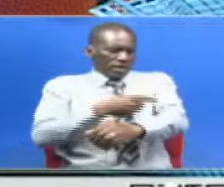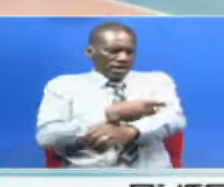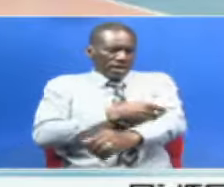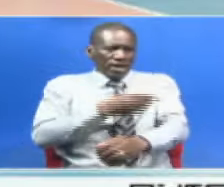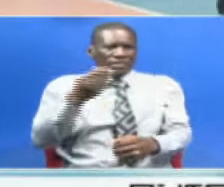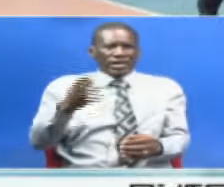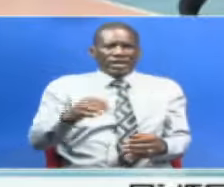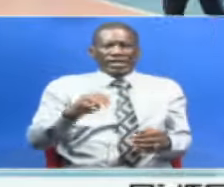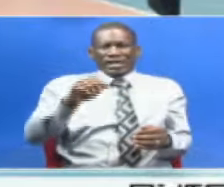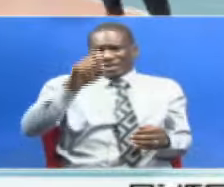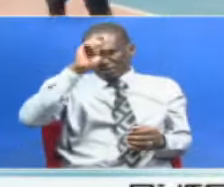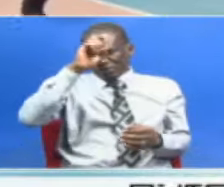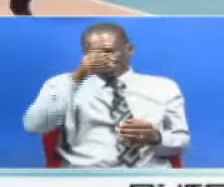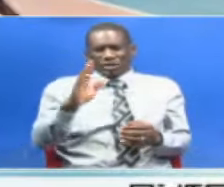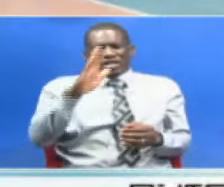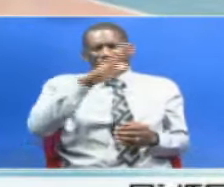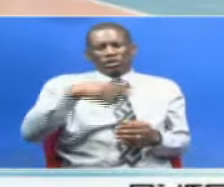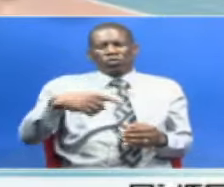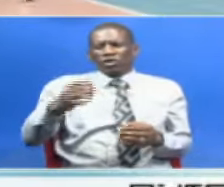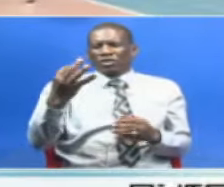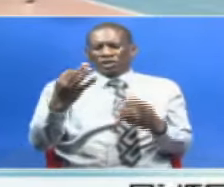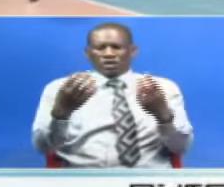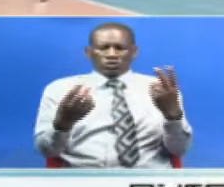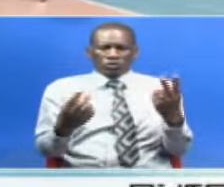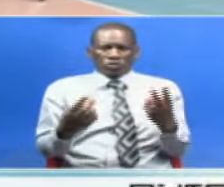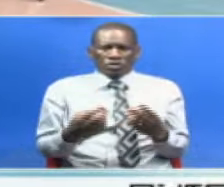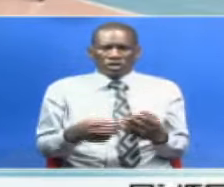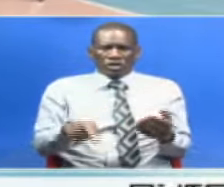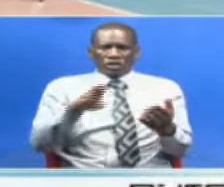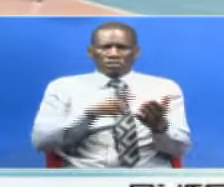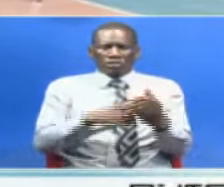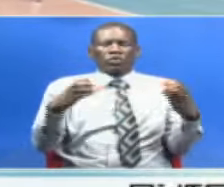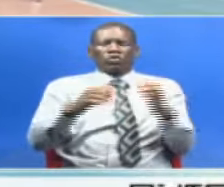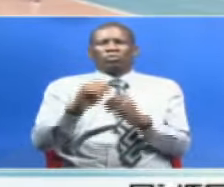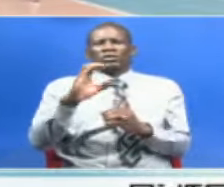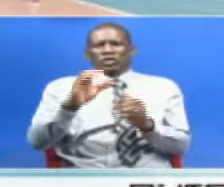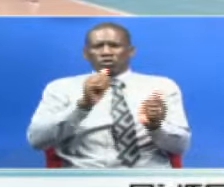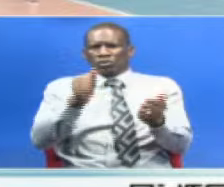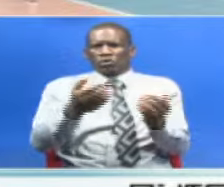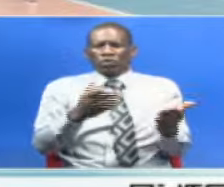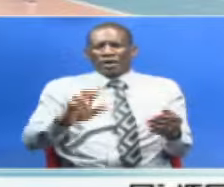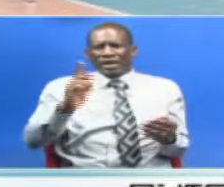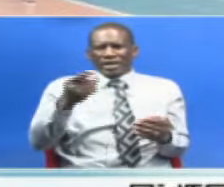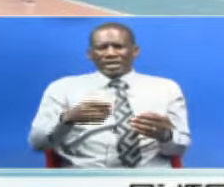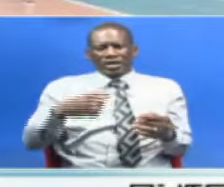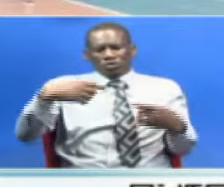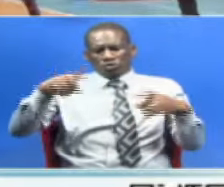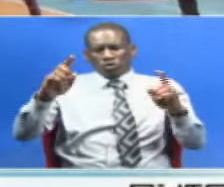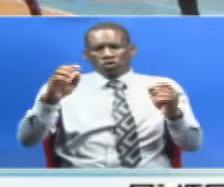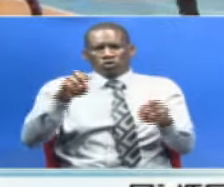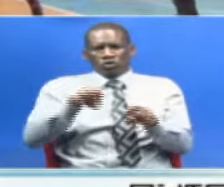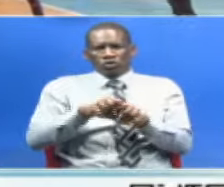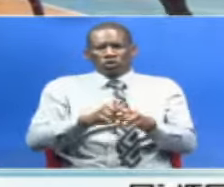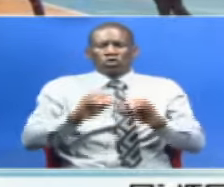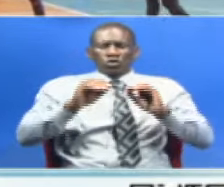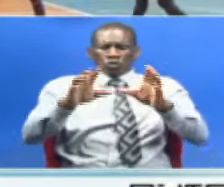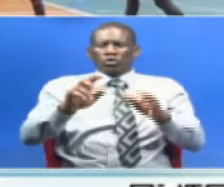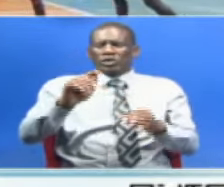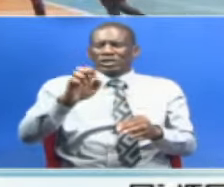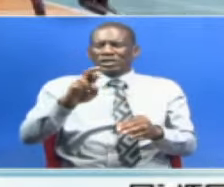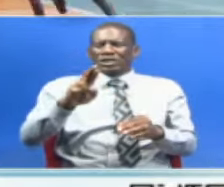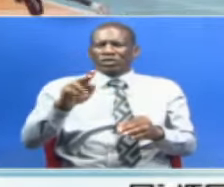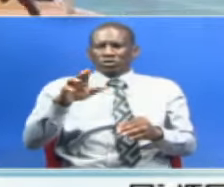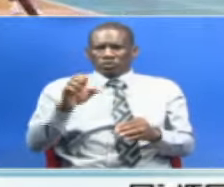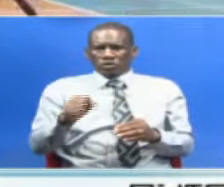Stadium today evening, winning 3-2 in a repeat of their Group C clash, where Kenya also emerged victorious. Coach Tarus' charges began